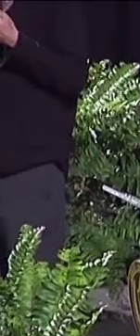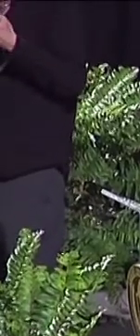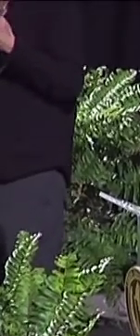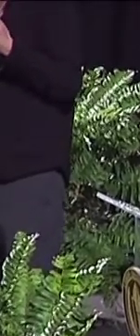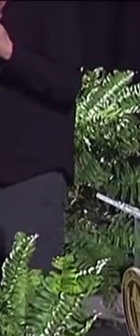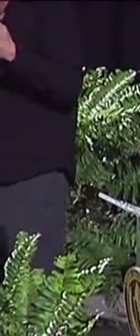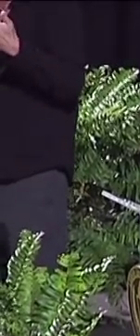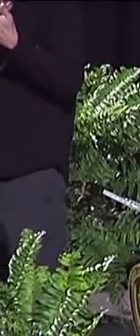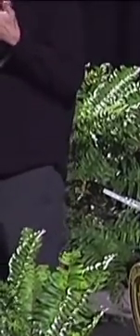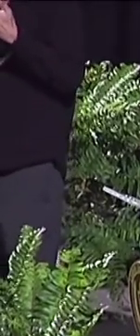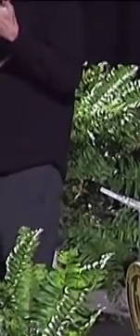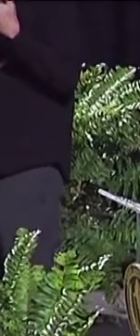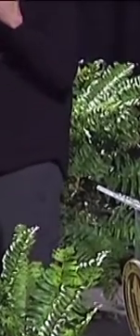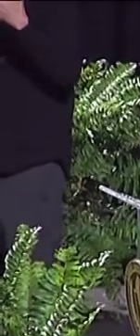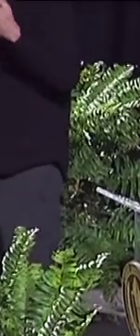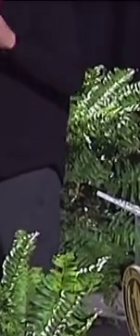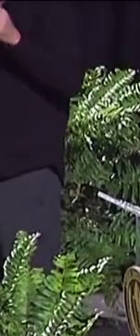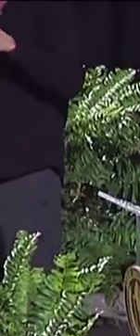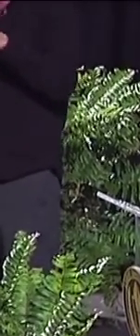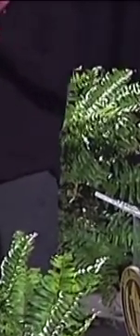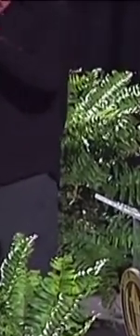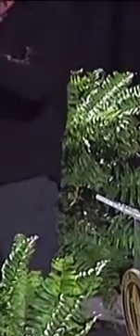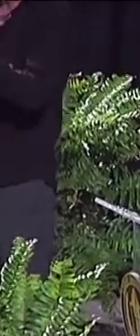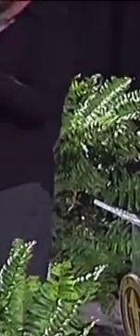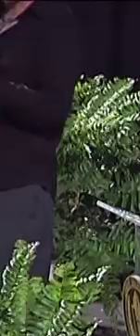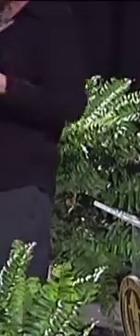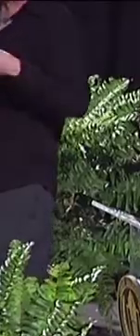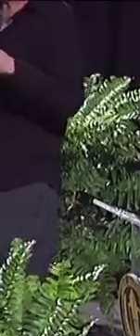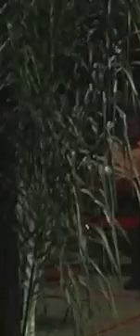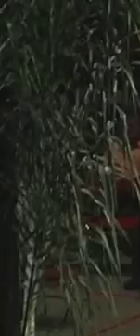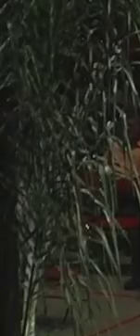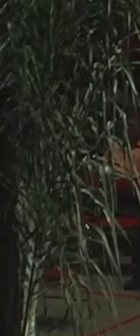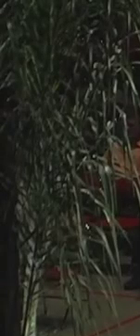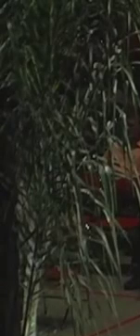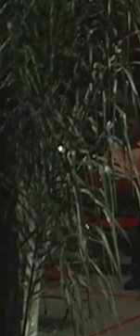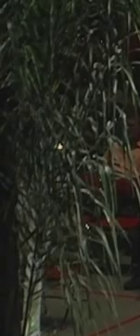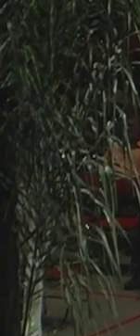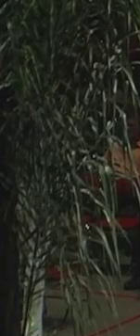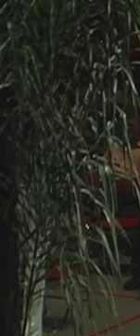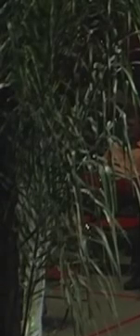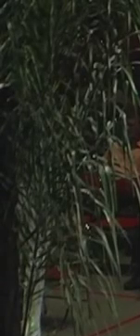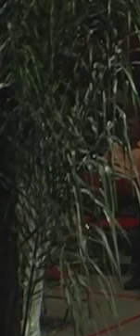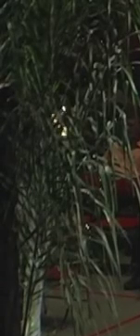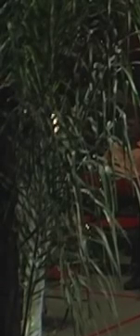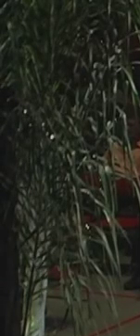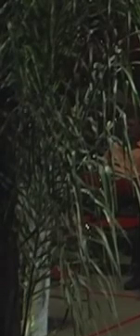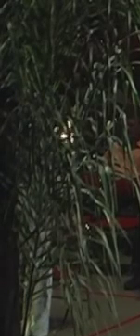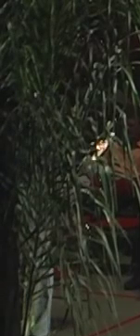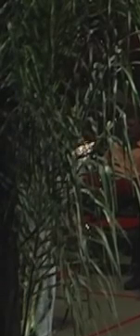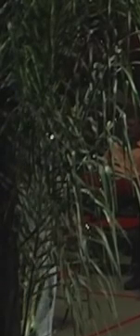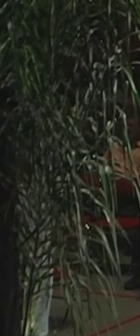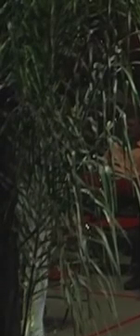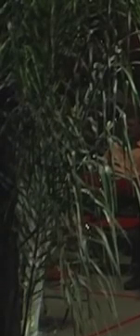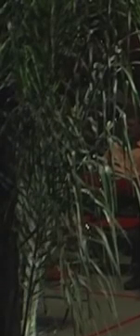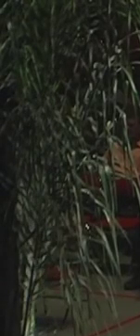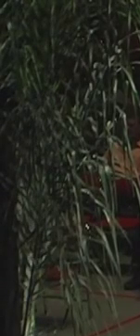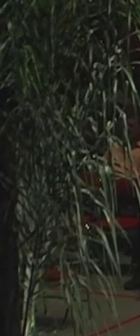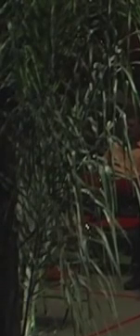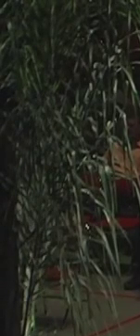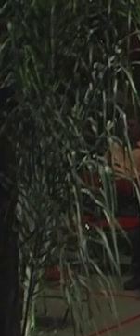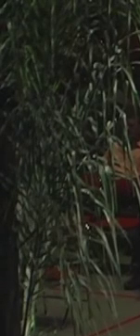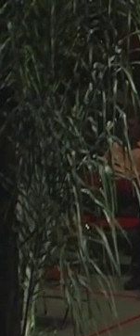media, these mobile tools, you can get your name out there, you can sell a lot of records. And this lady comes up and she asks for an